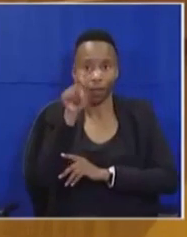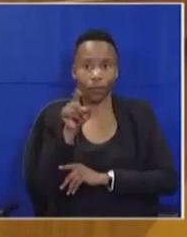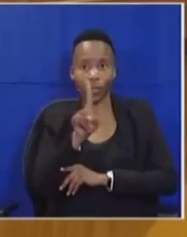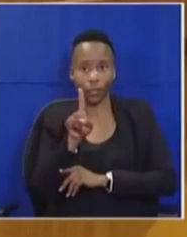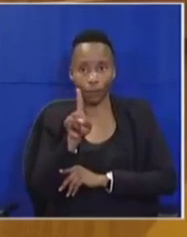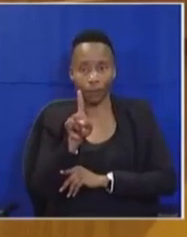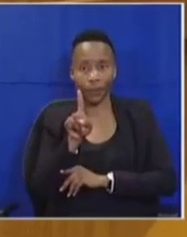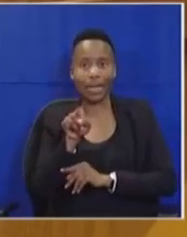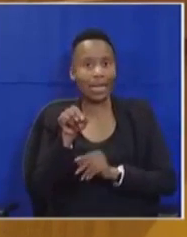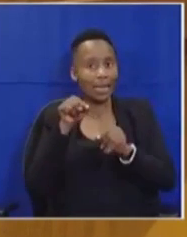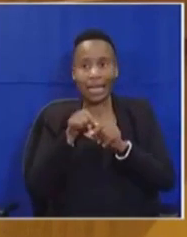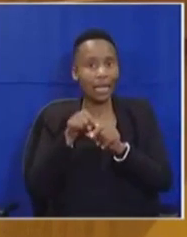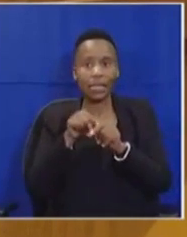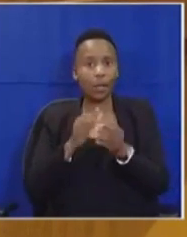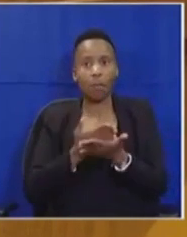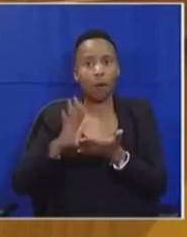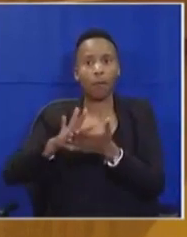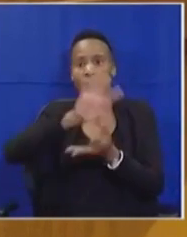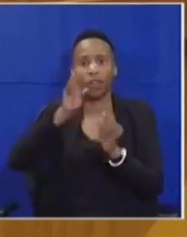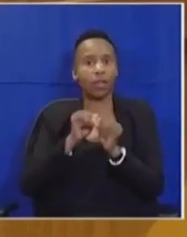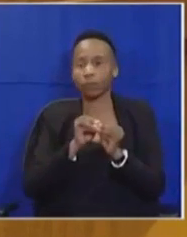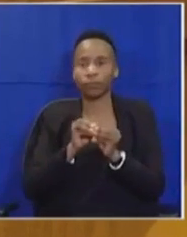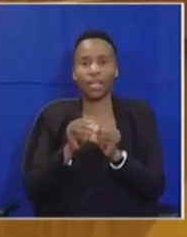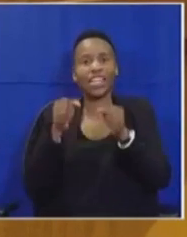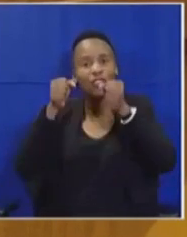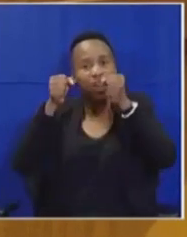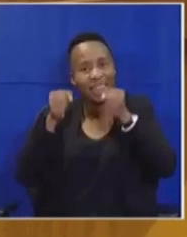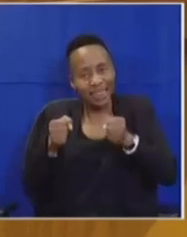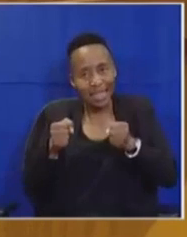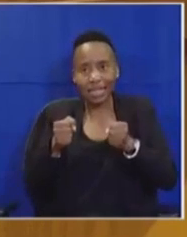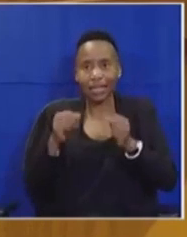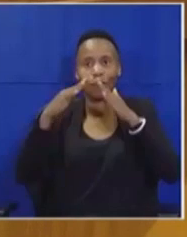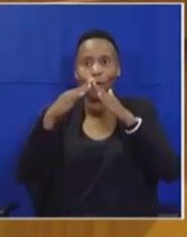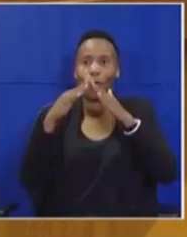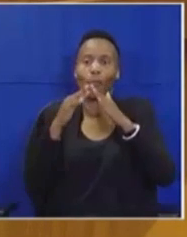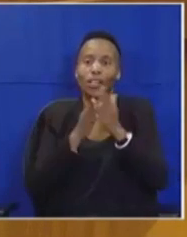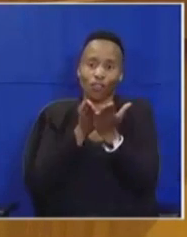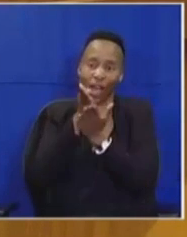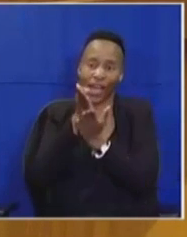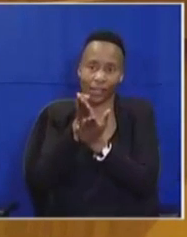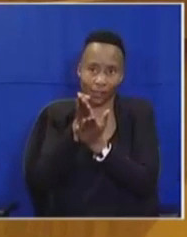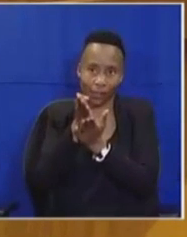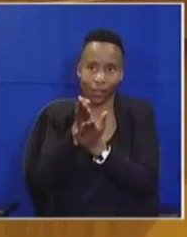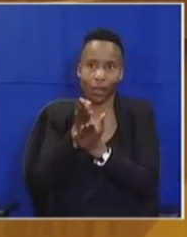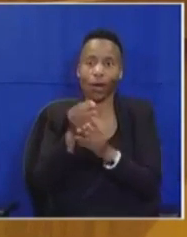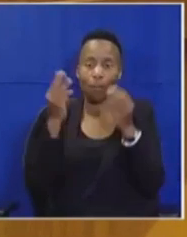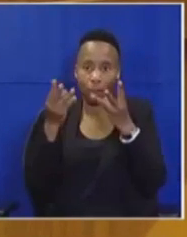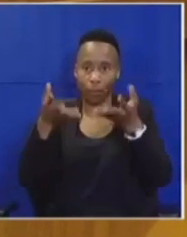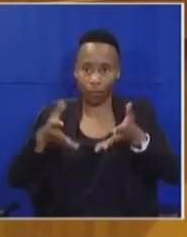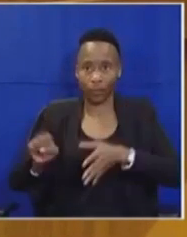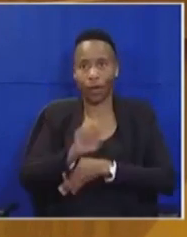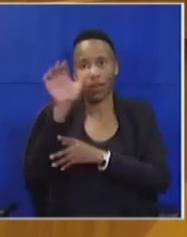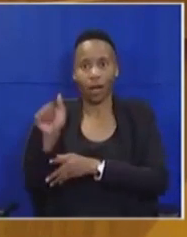the property rights of all South Africans and to reinforce the transformative nature of our